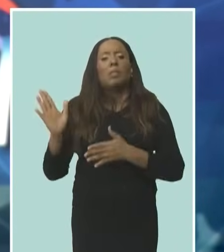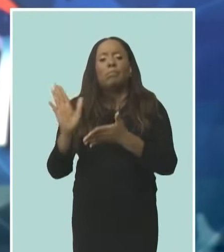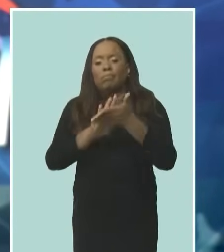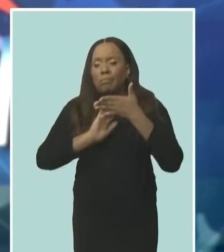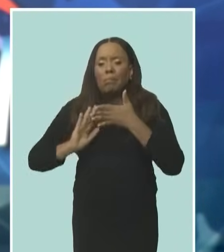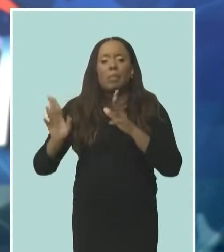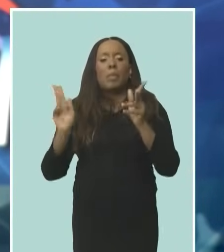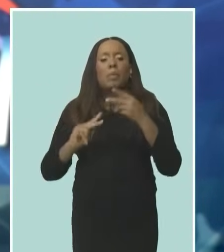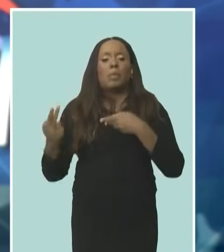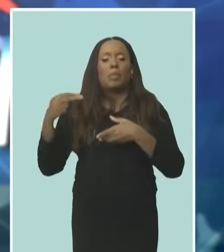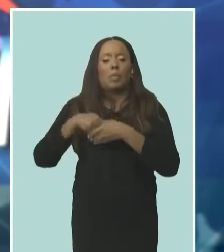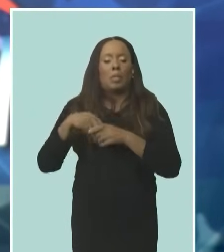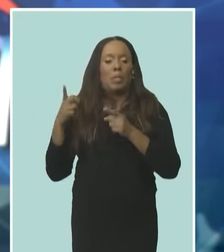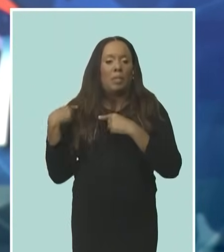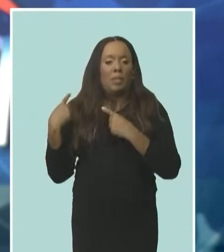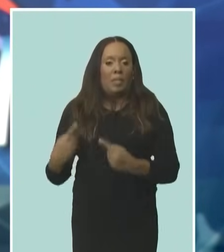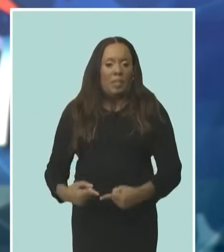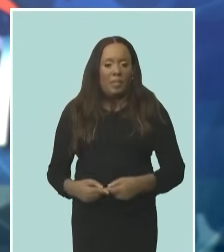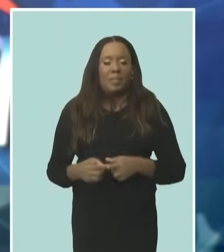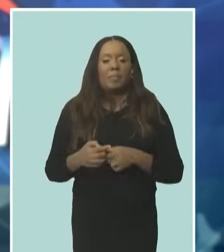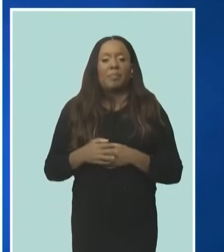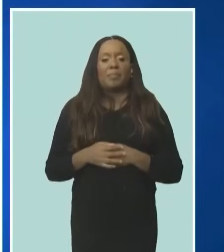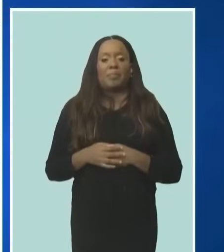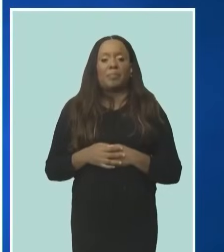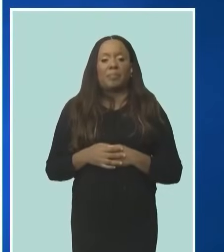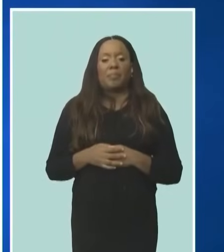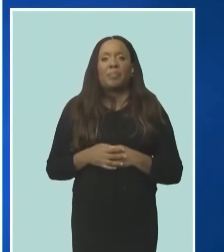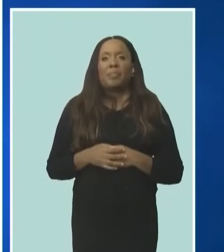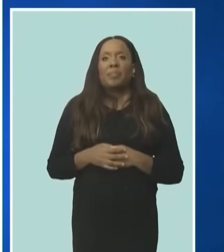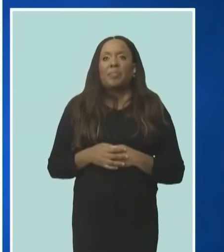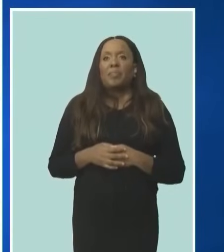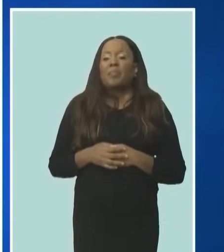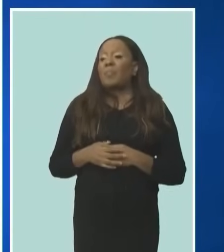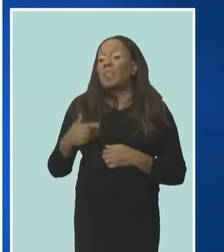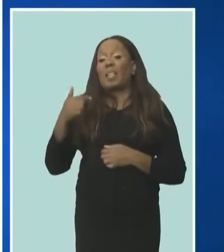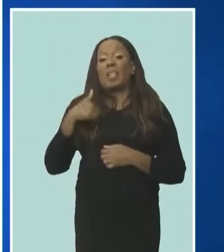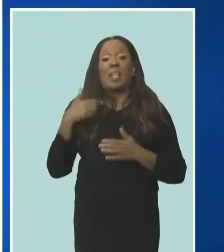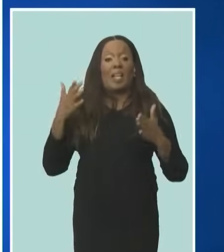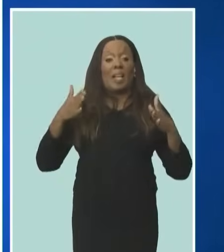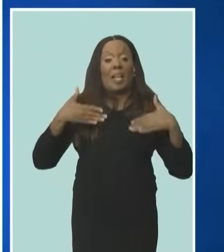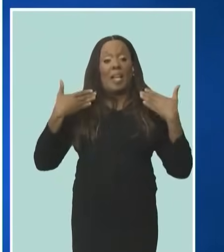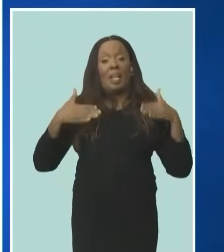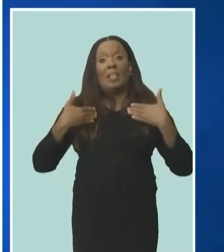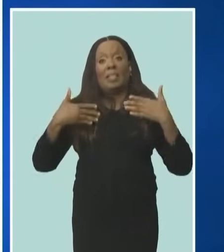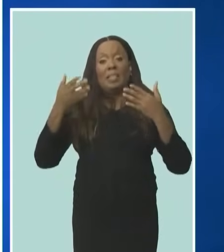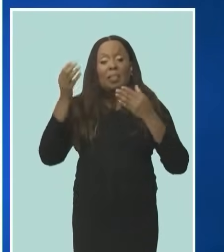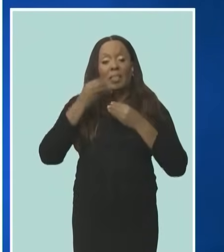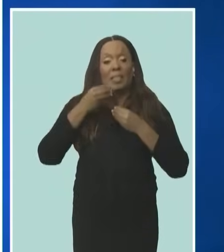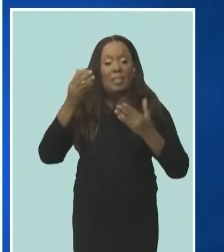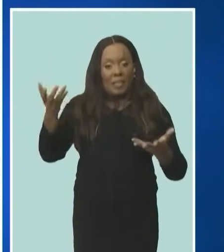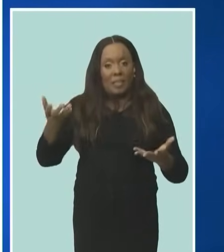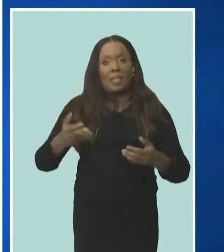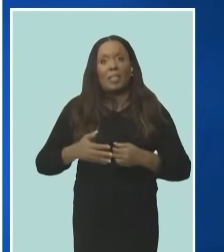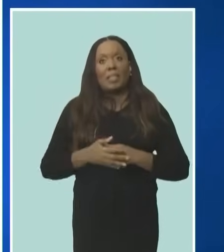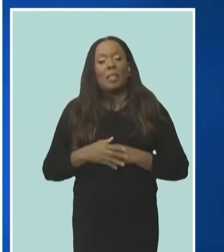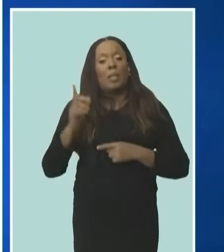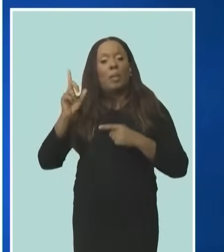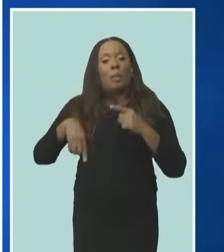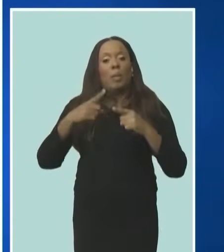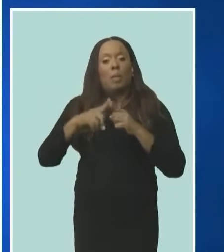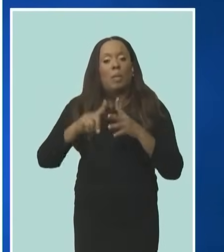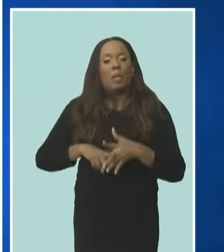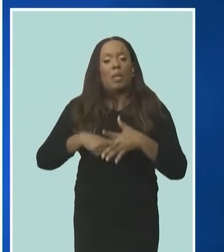who've joined the initiative thus far. I am happy to report to the country today that since we started this tree